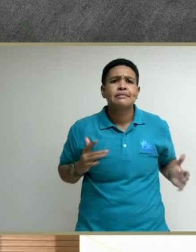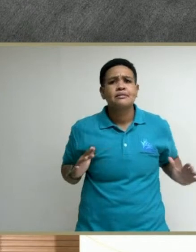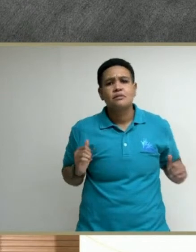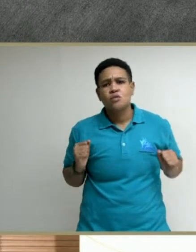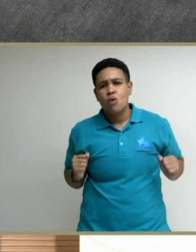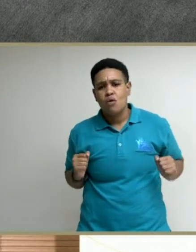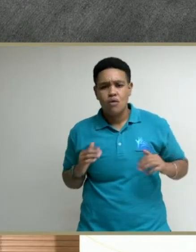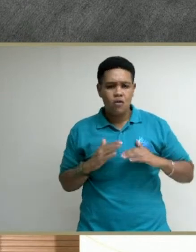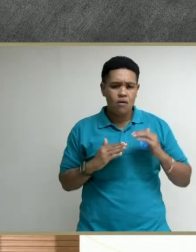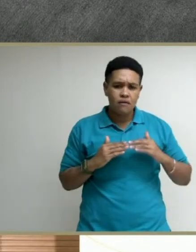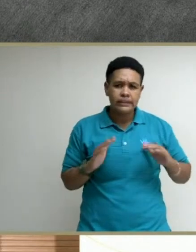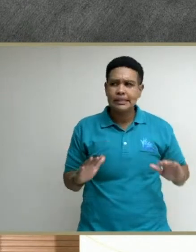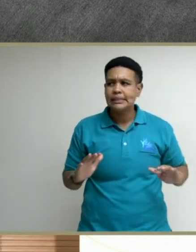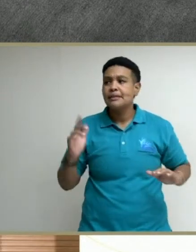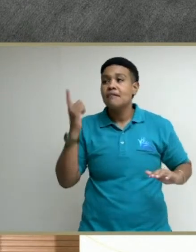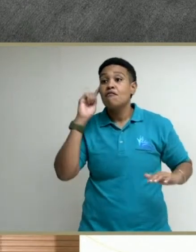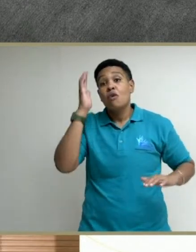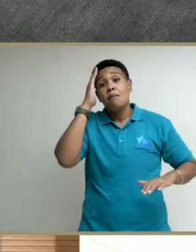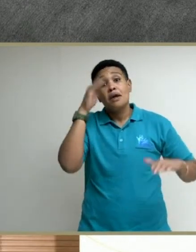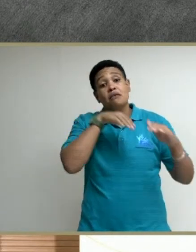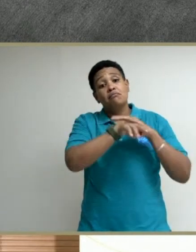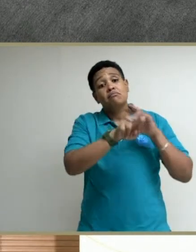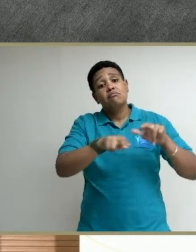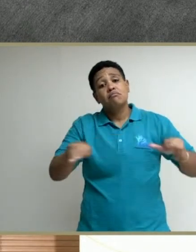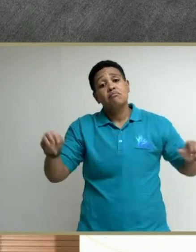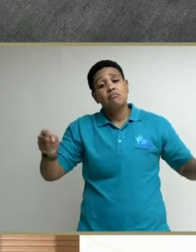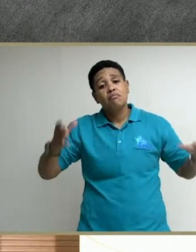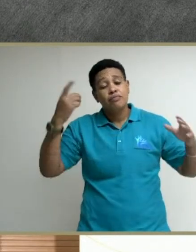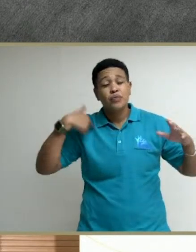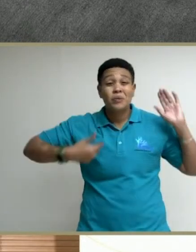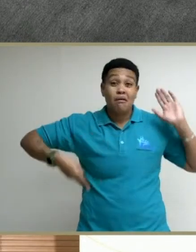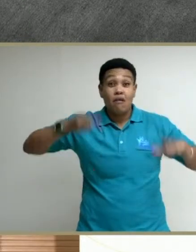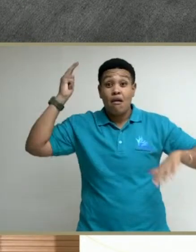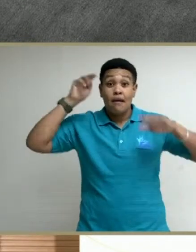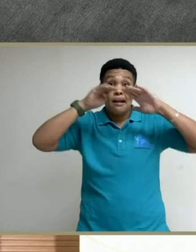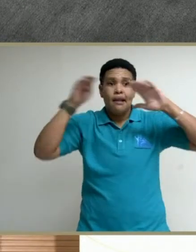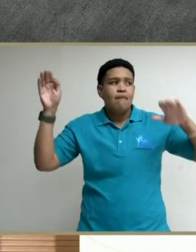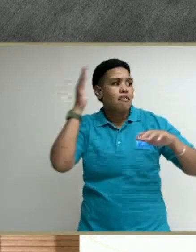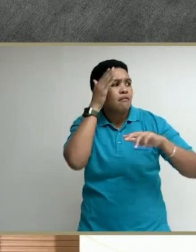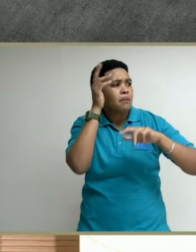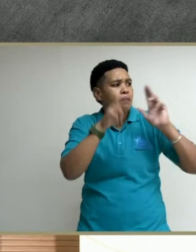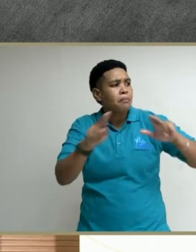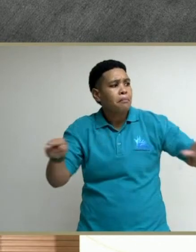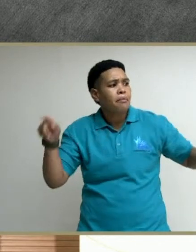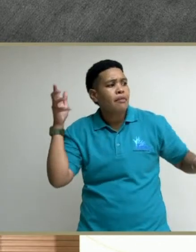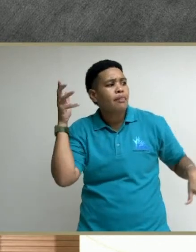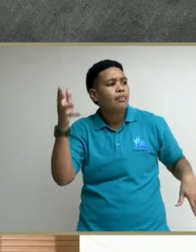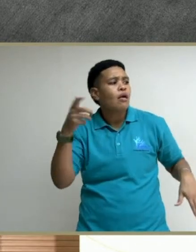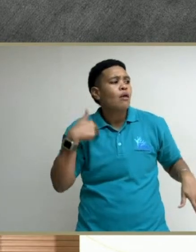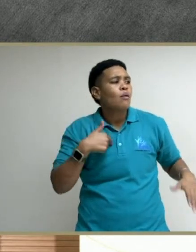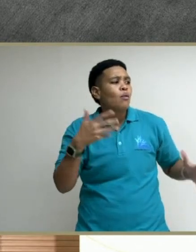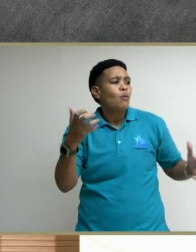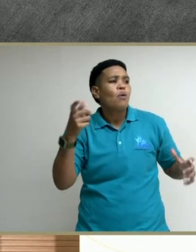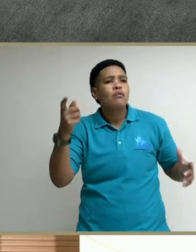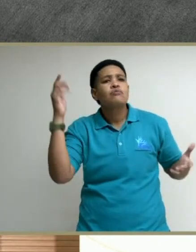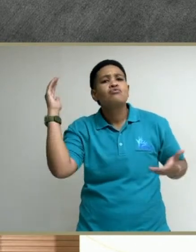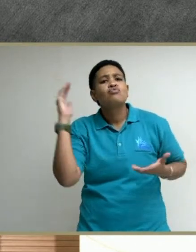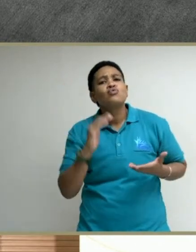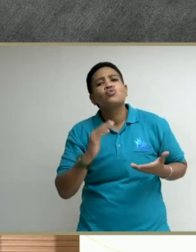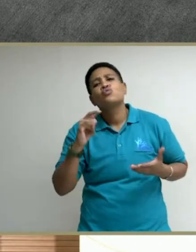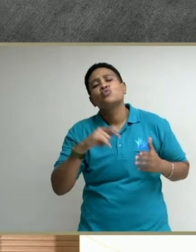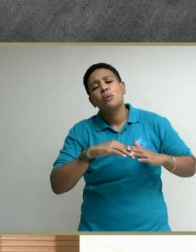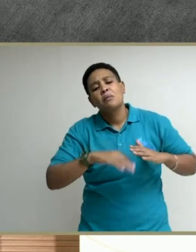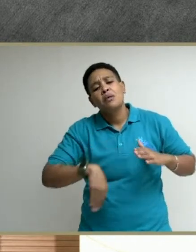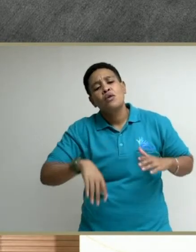comfortable. In terms of bed occupancy, we're at a high level of bed occupancy. We want to get that down to certainly